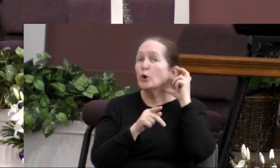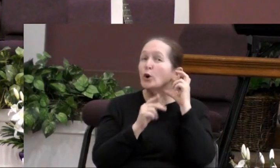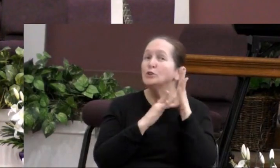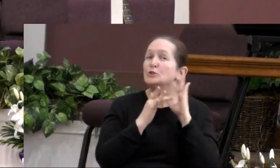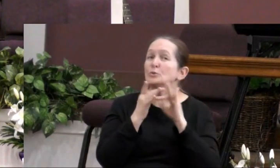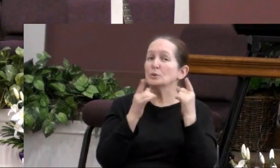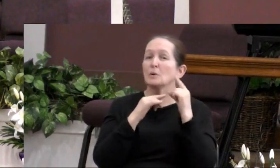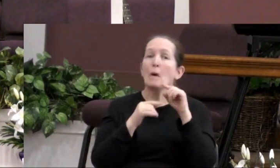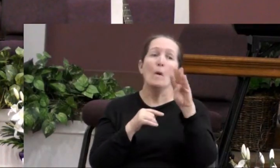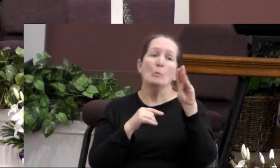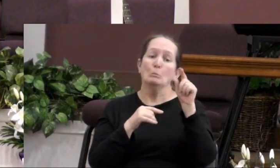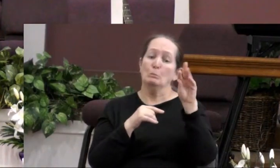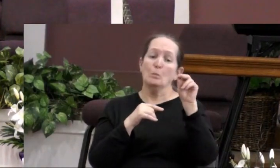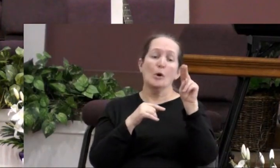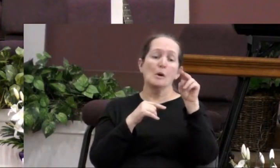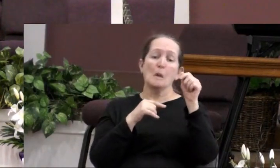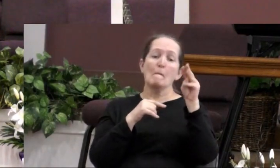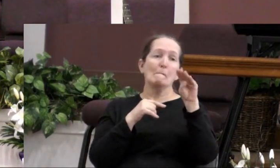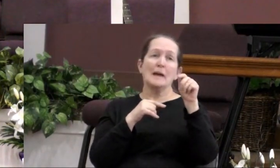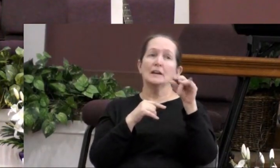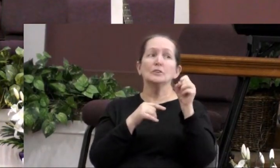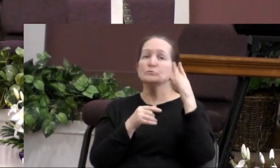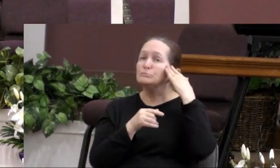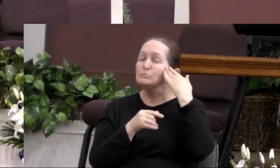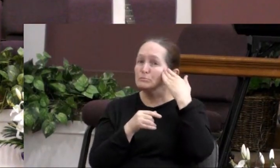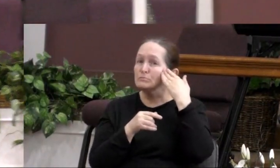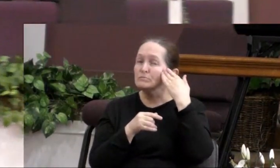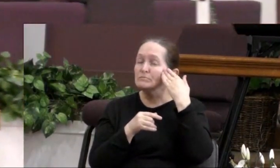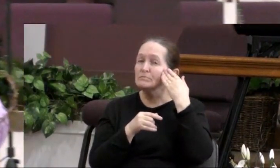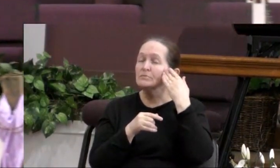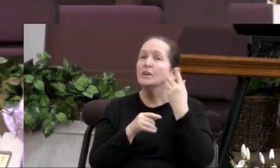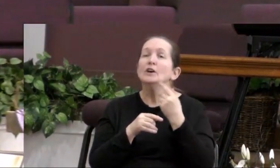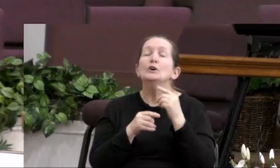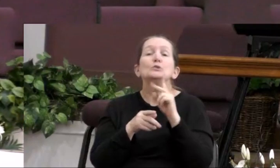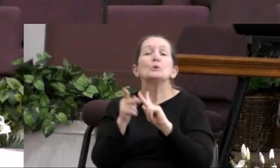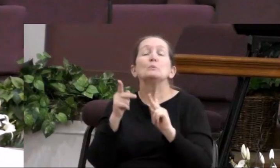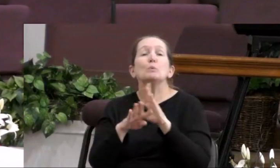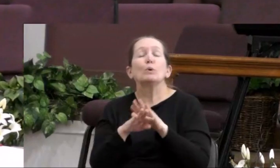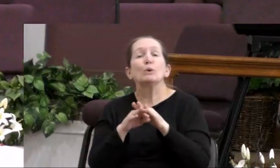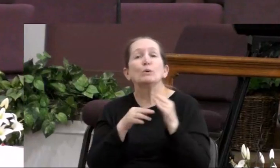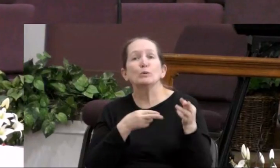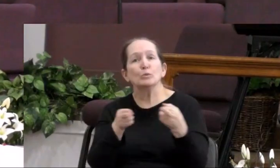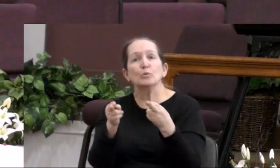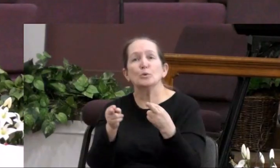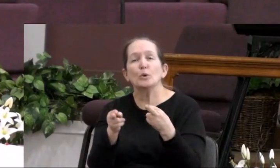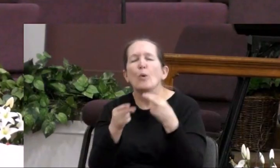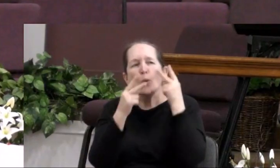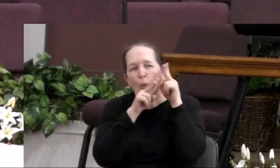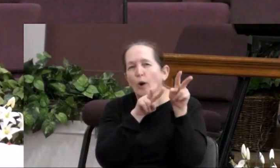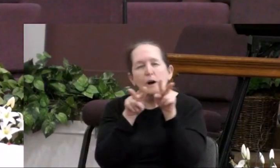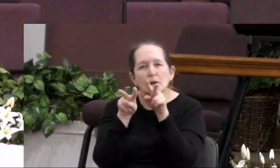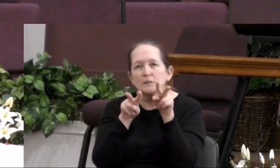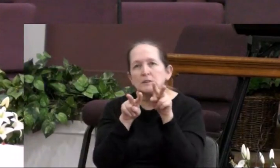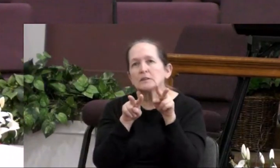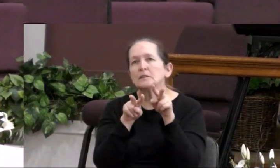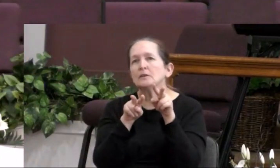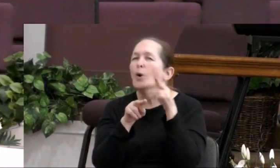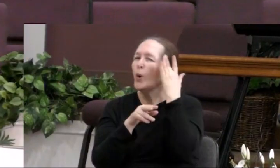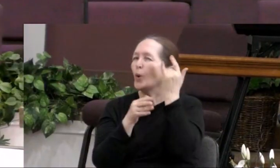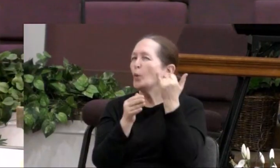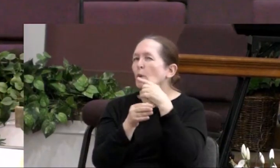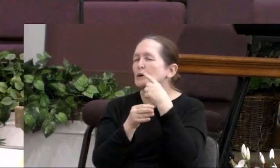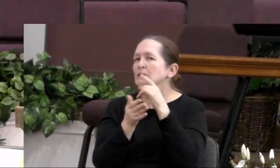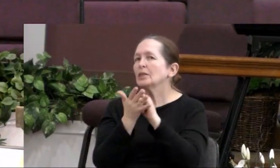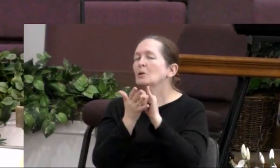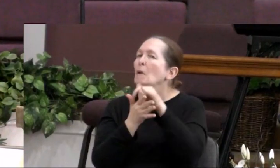says Bartimaeus had. And there were people along the road there watching. Why do I say that?